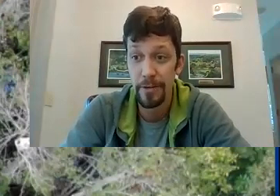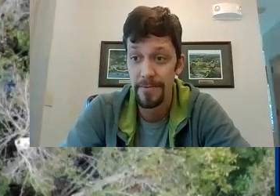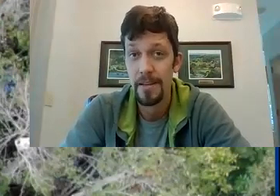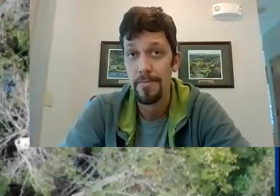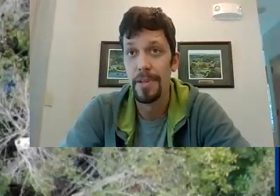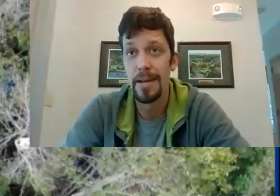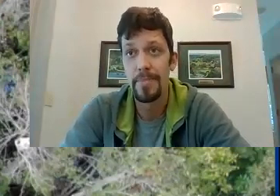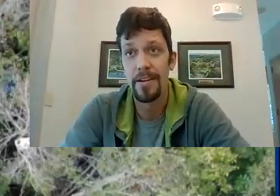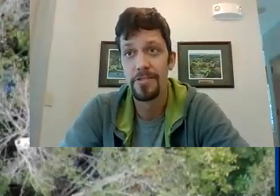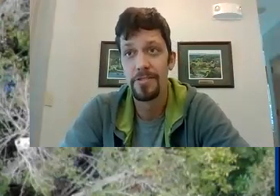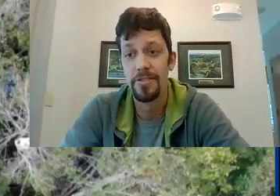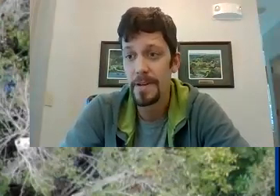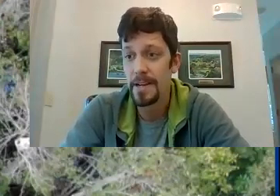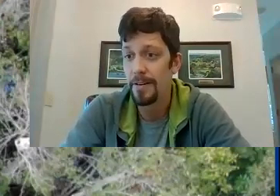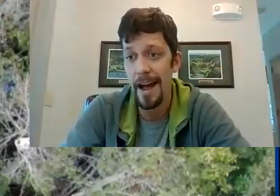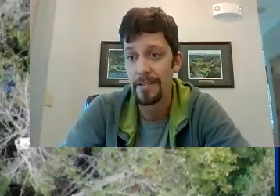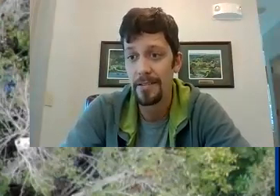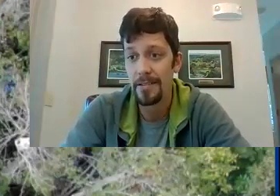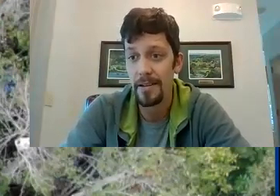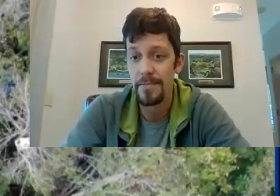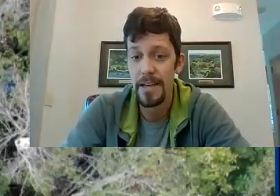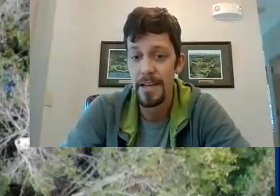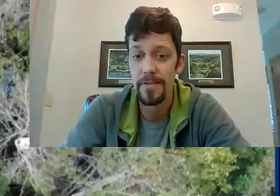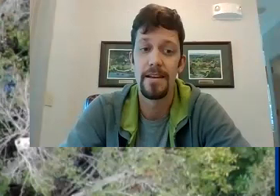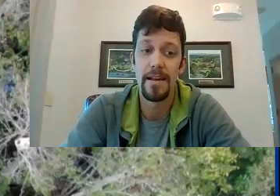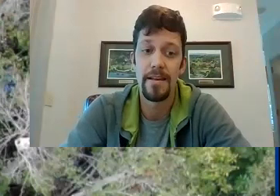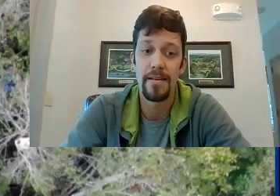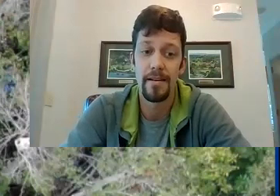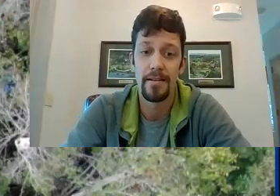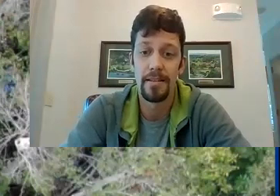aggressive. Black bears, generally speaking, are not. They would need